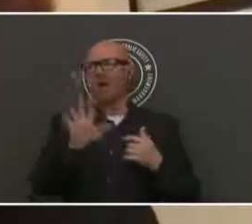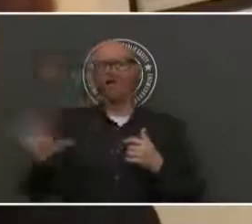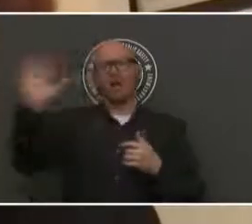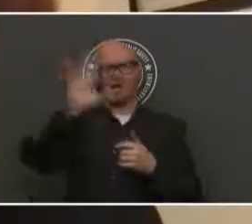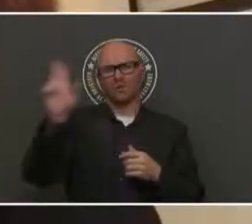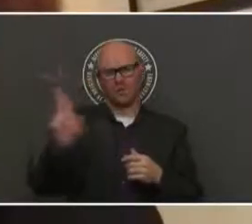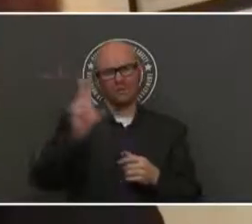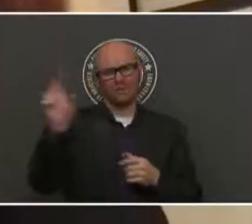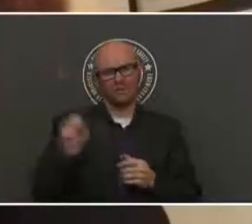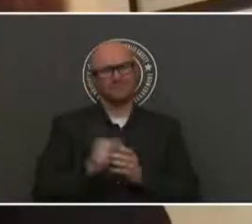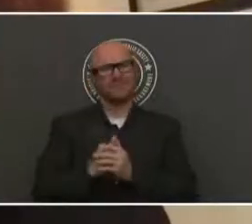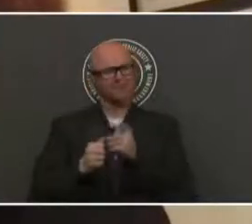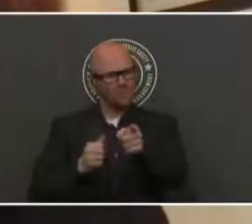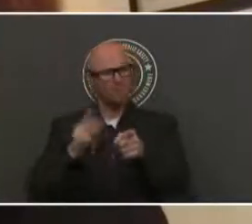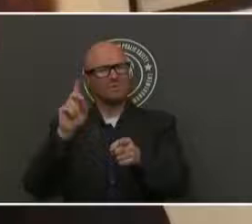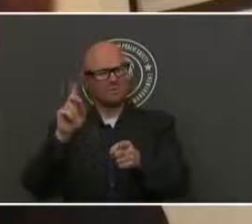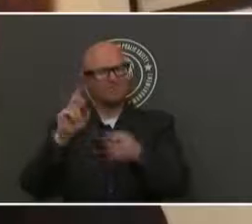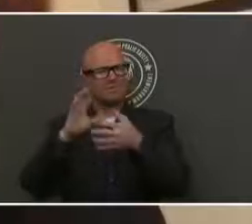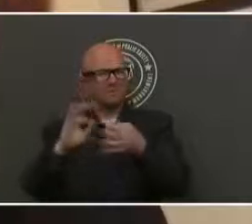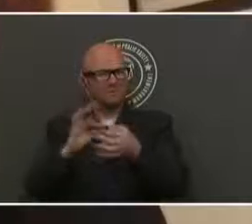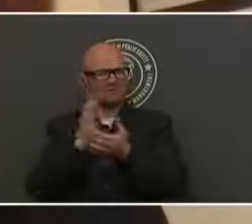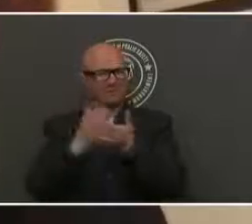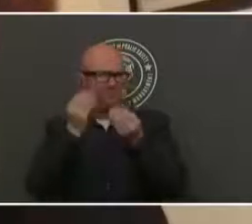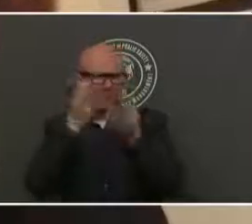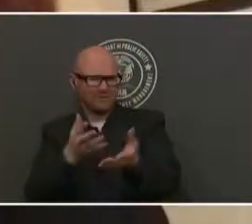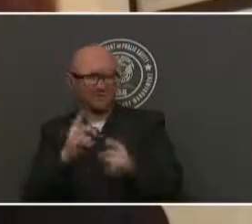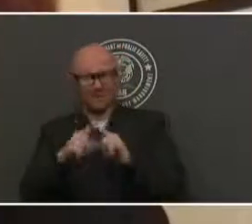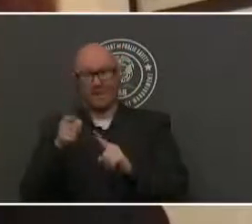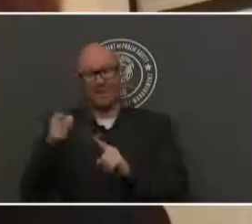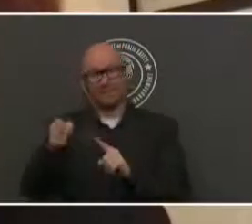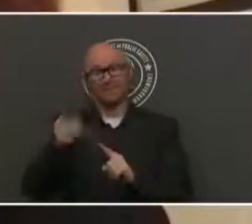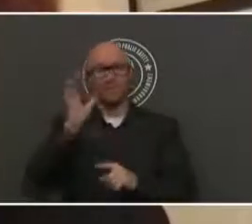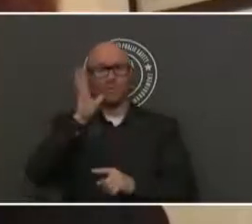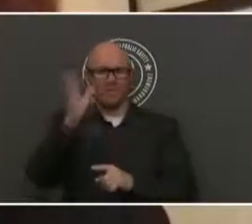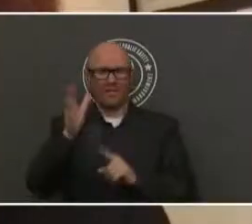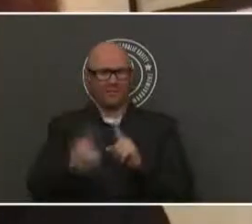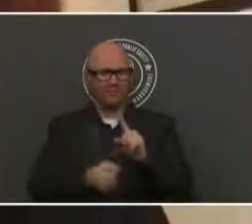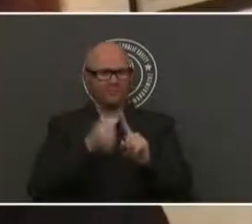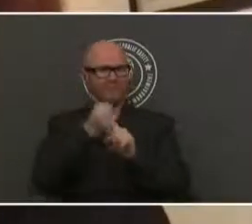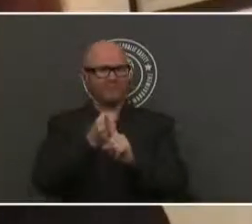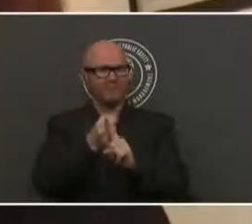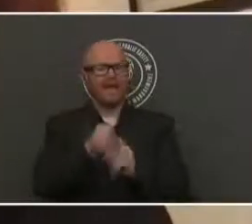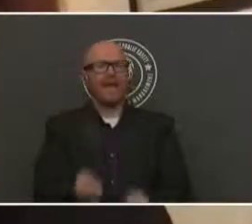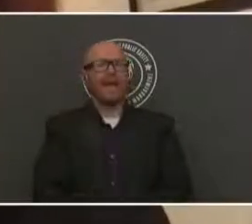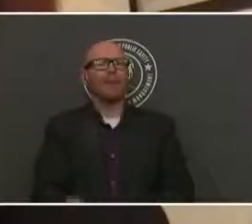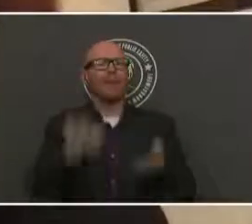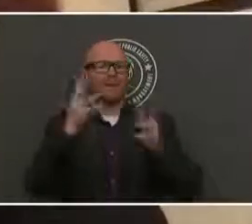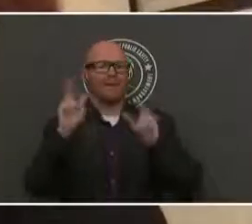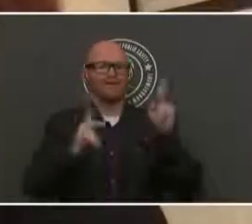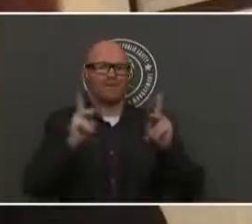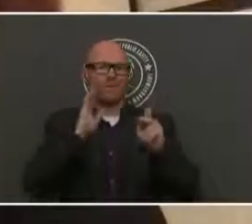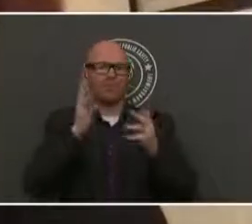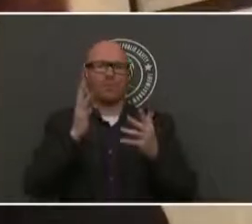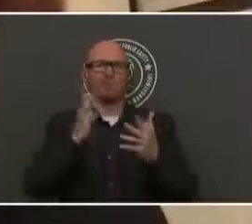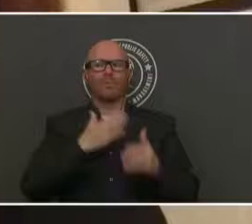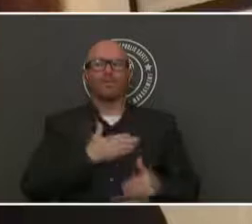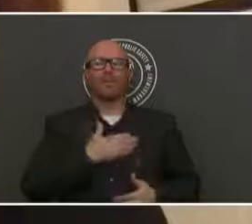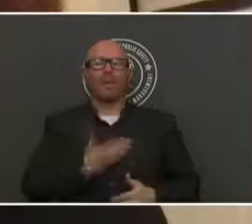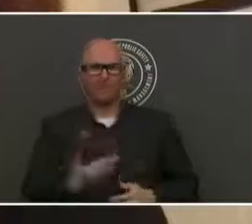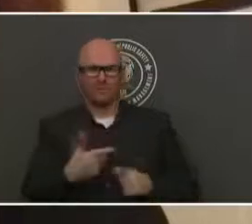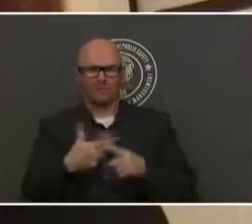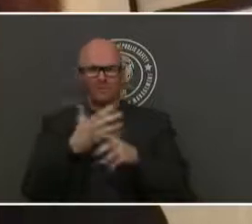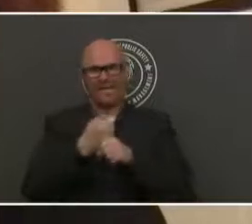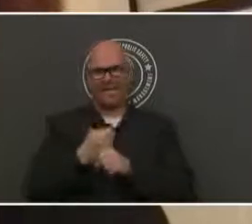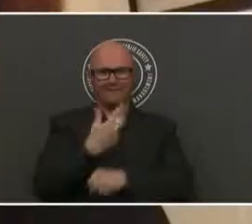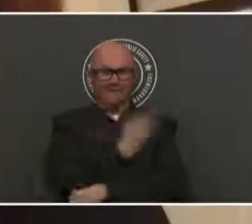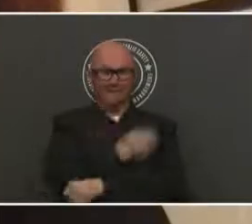you spoke a little bit to this, that this is going to affect the uptake of vaccines, that this will be used as an excuse not